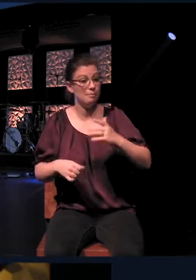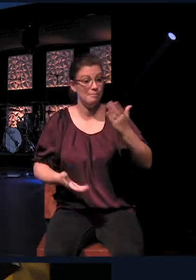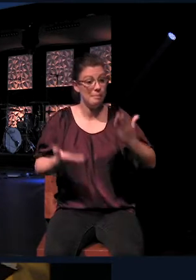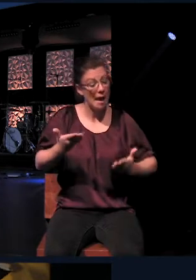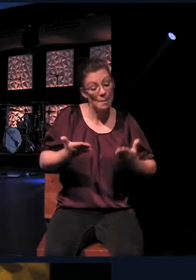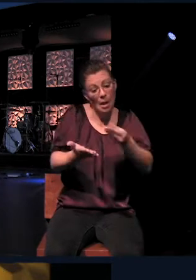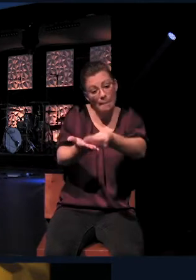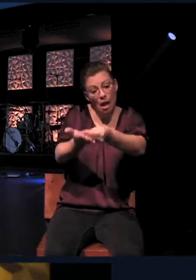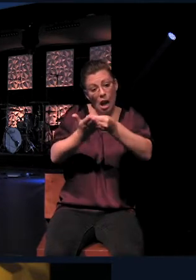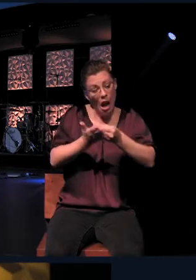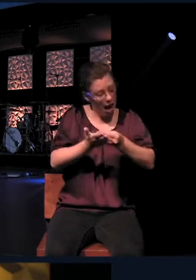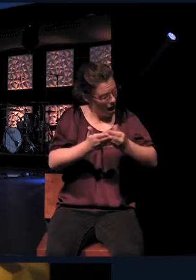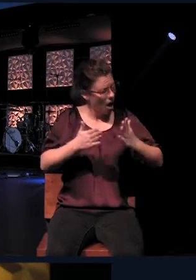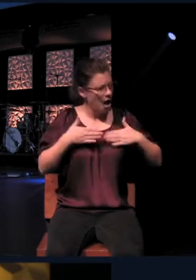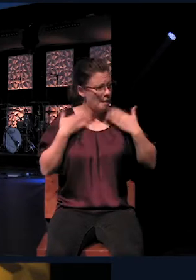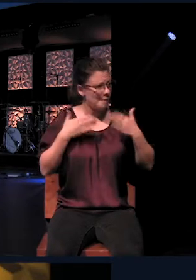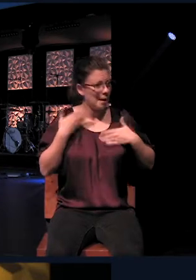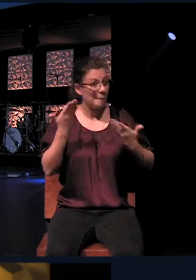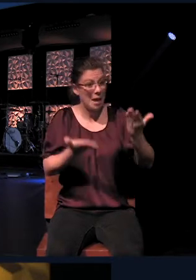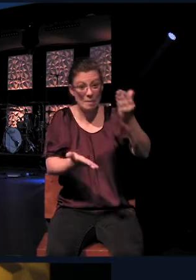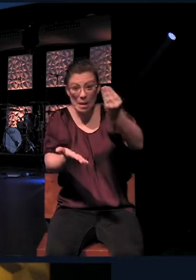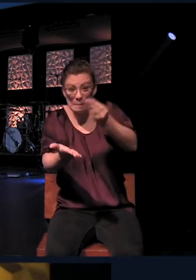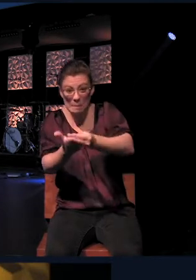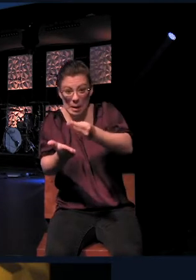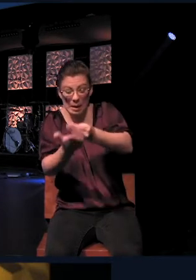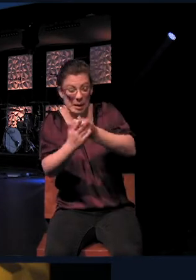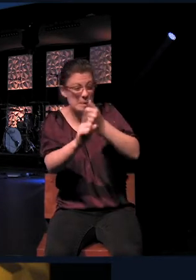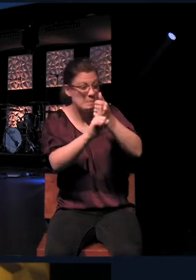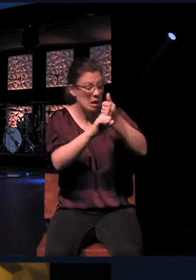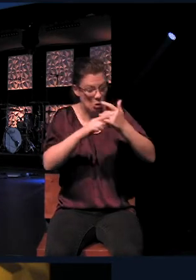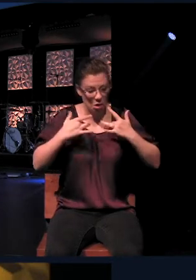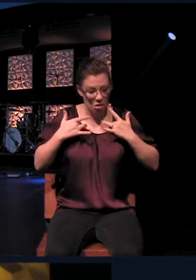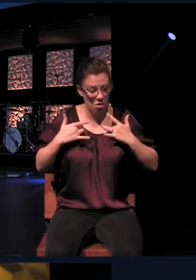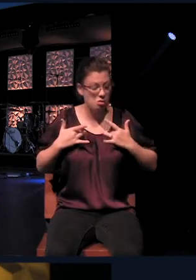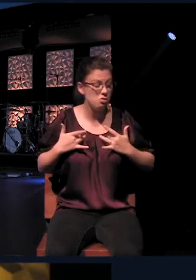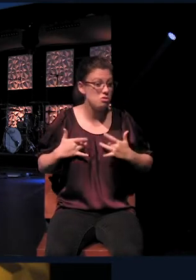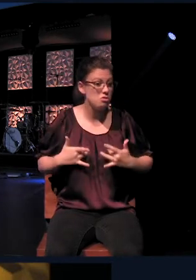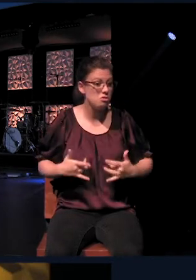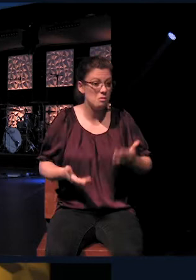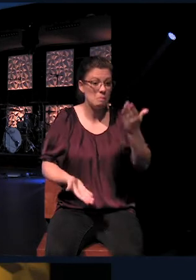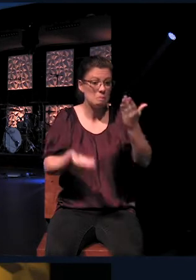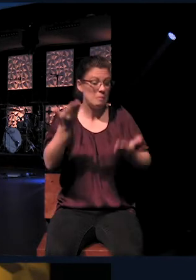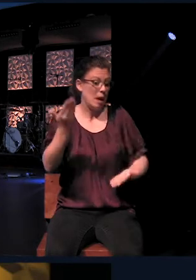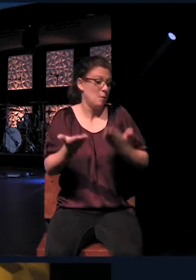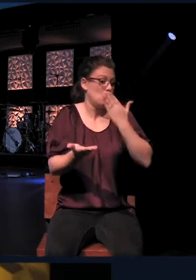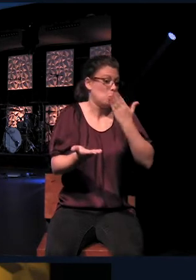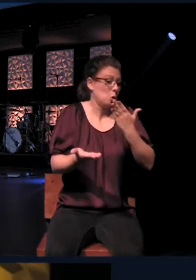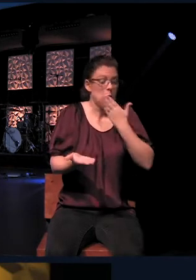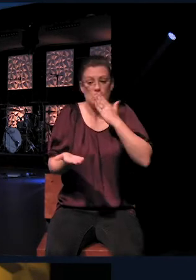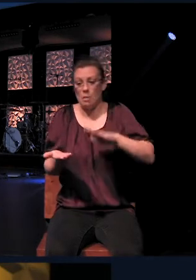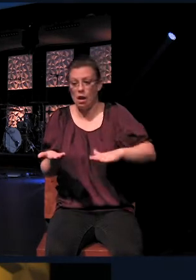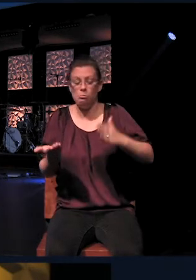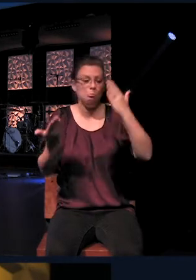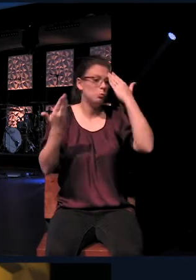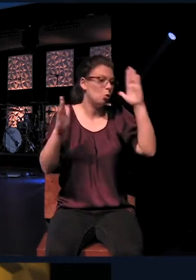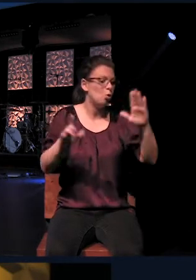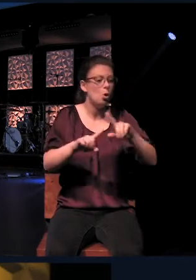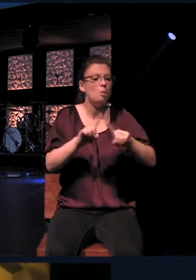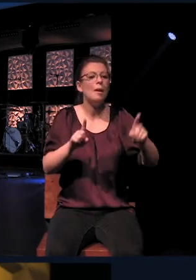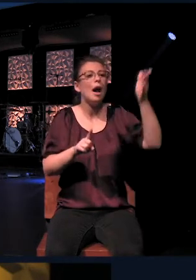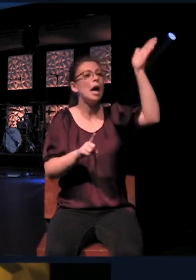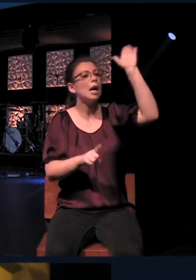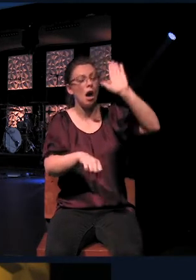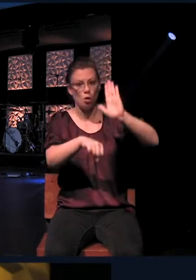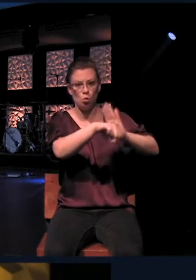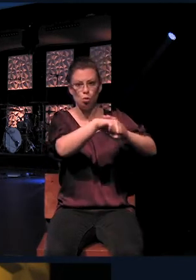bring challenges. It can affect relationships for good or for bad. The Bible actually gives lots of warnings about money. One of them